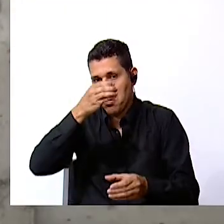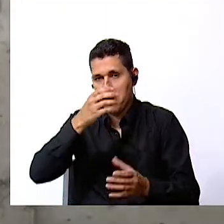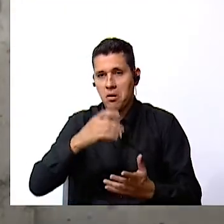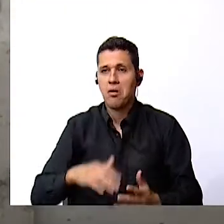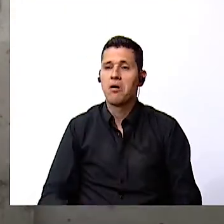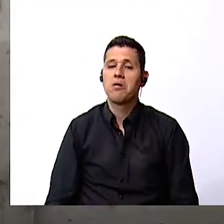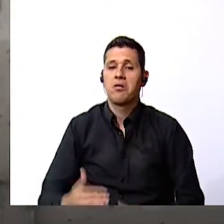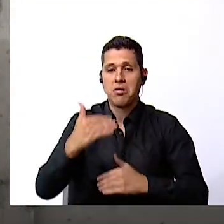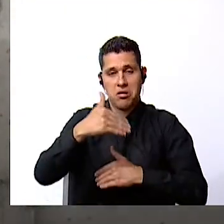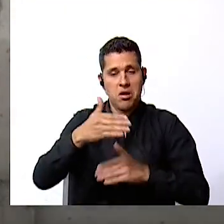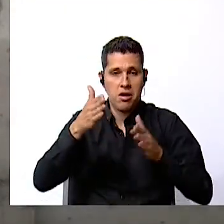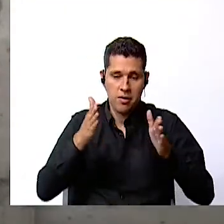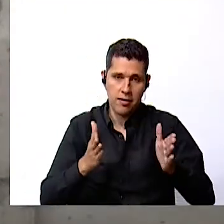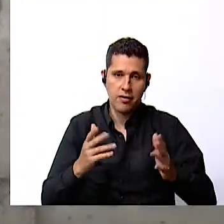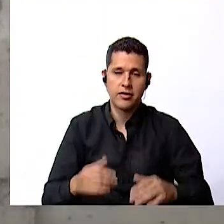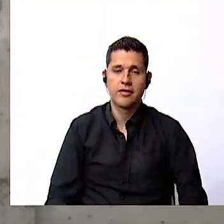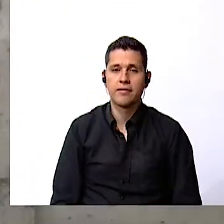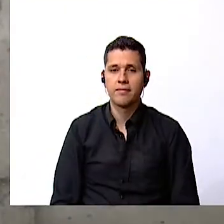boxes,